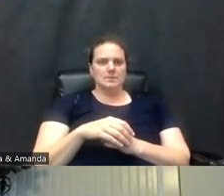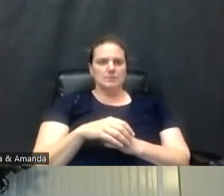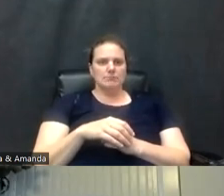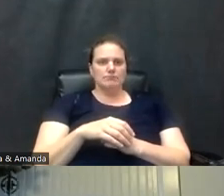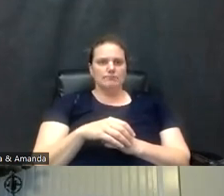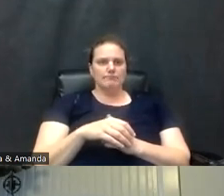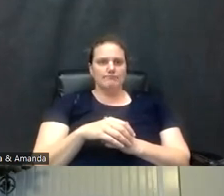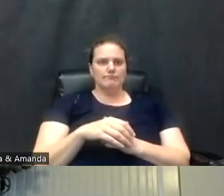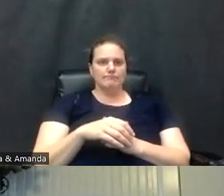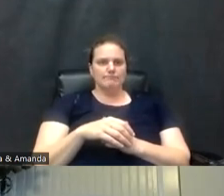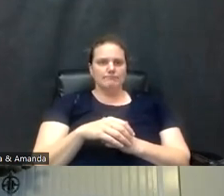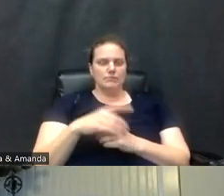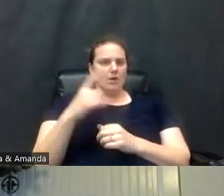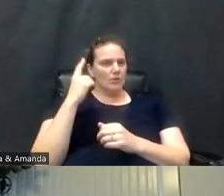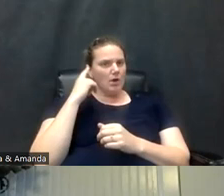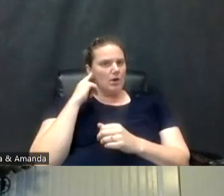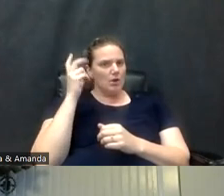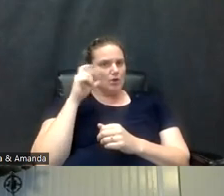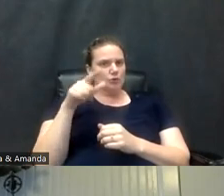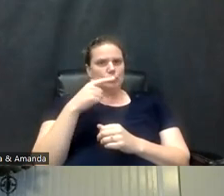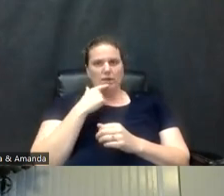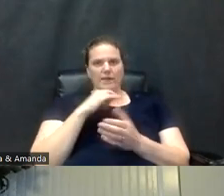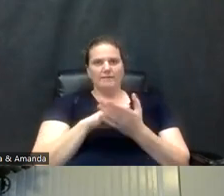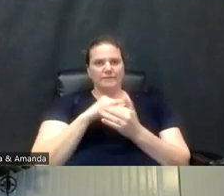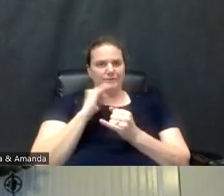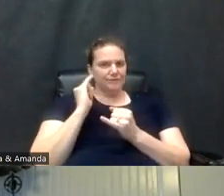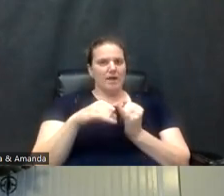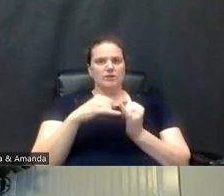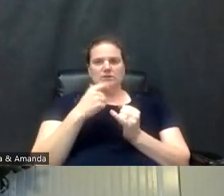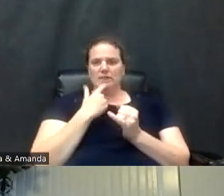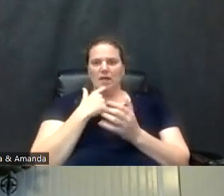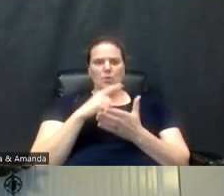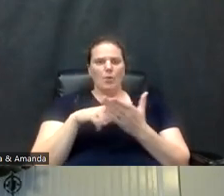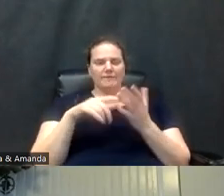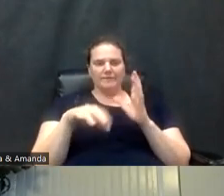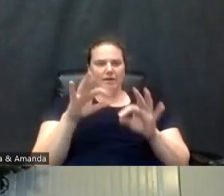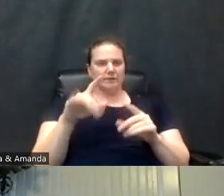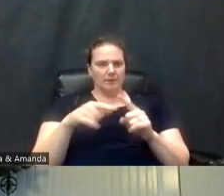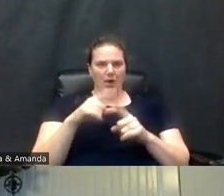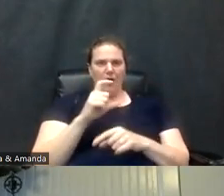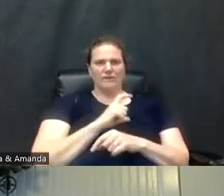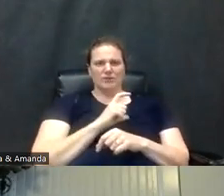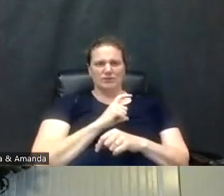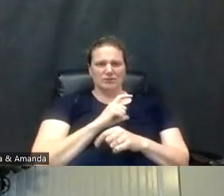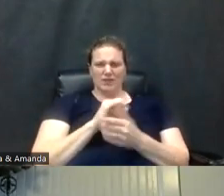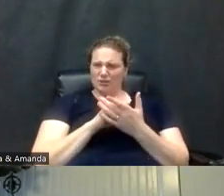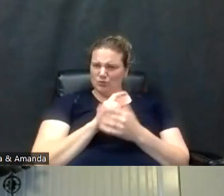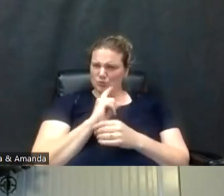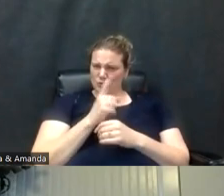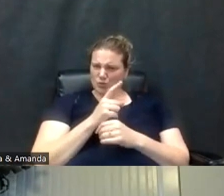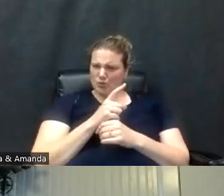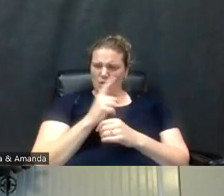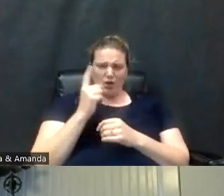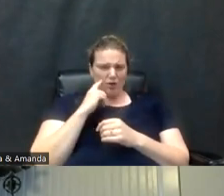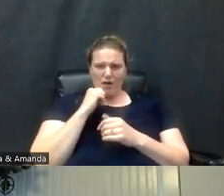I thought I heard you say that they have final say in what the findings are about the officers. Is that true? I heard that there weren't very many of